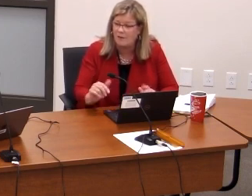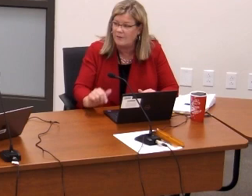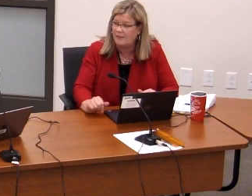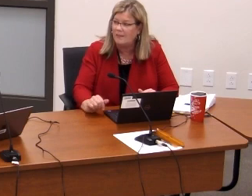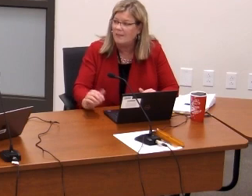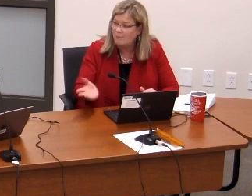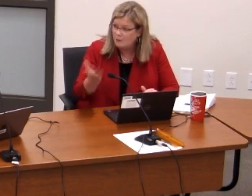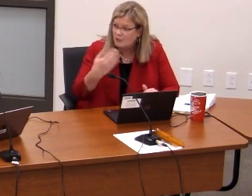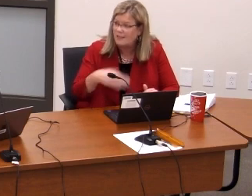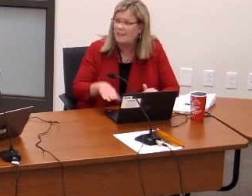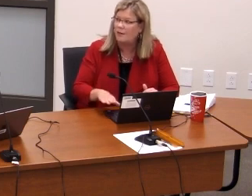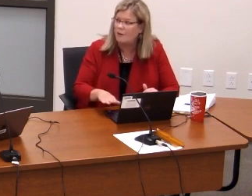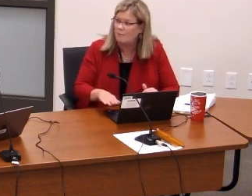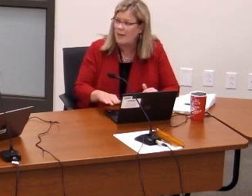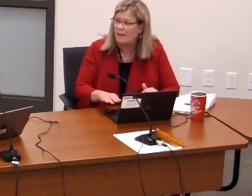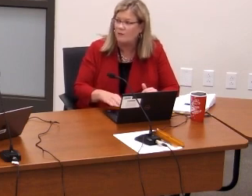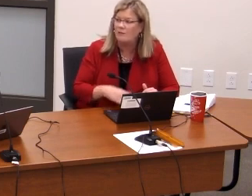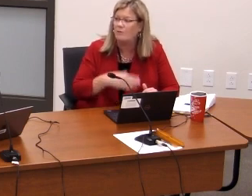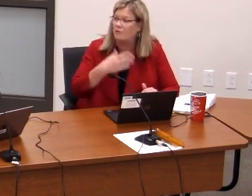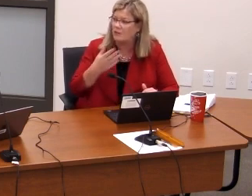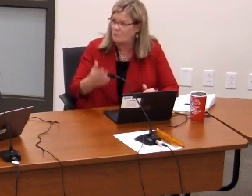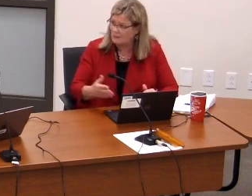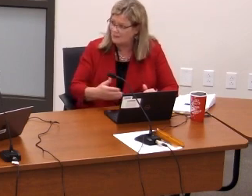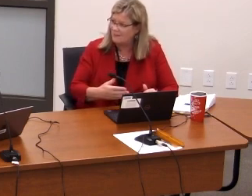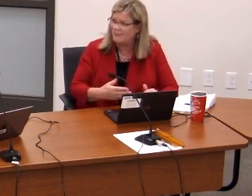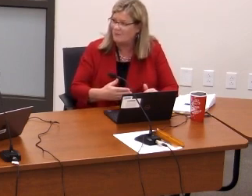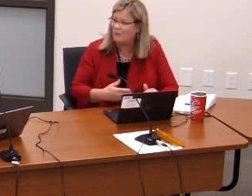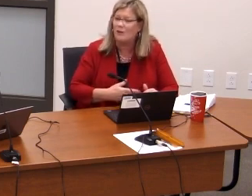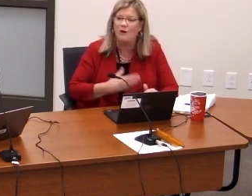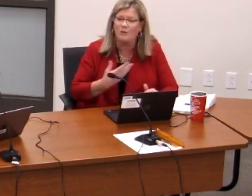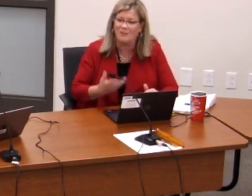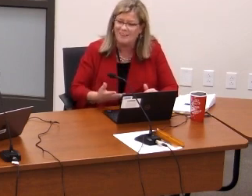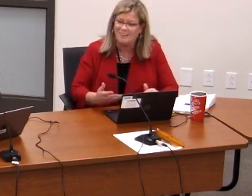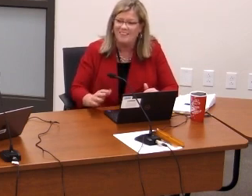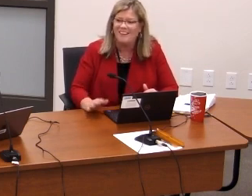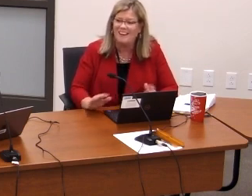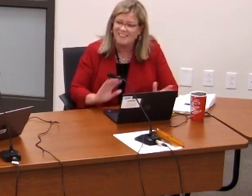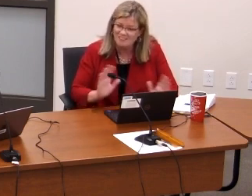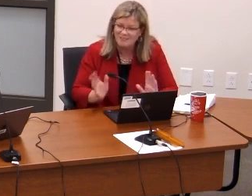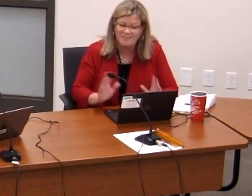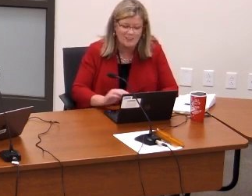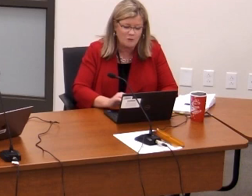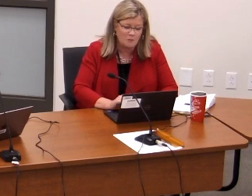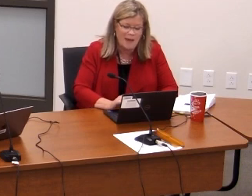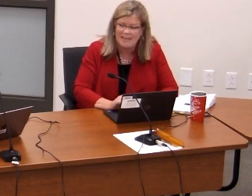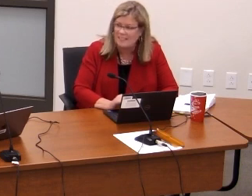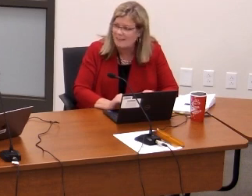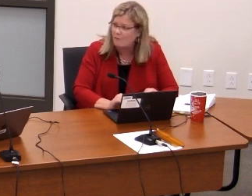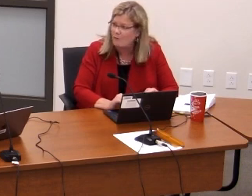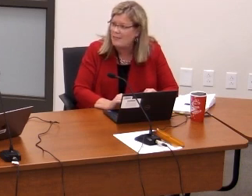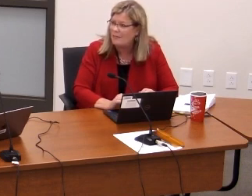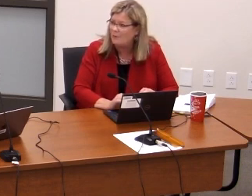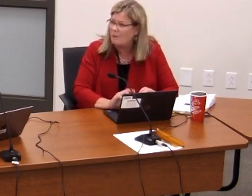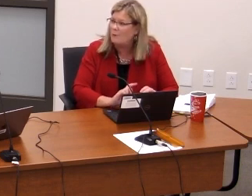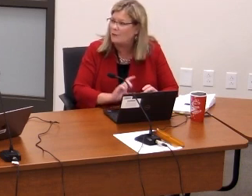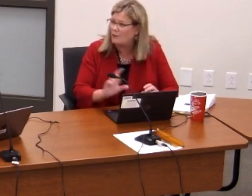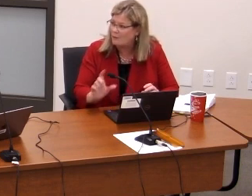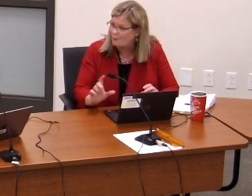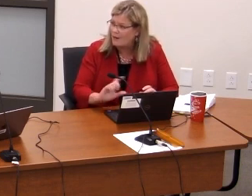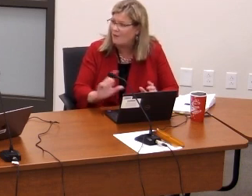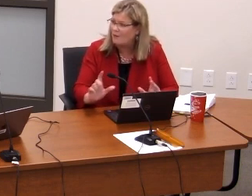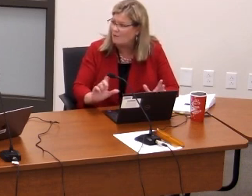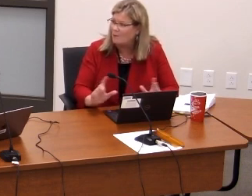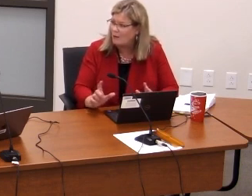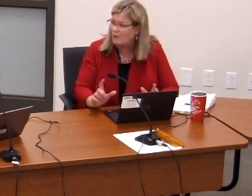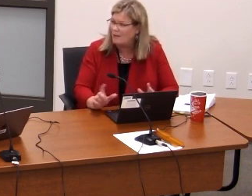been a link off of it. But look at that going back. Those numbers have just been, with COVID kind of so dramatically different. We didn't want people to